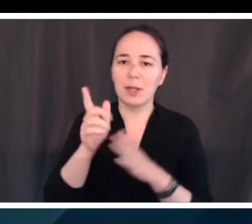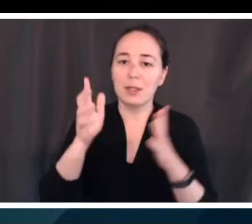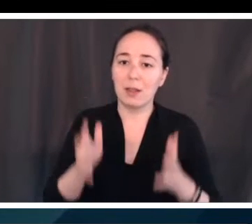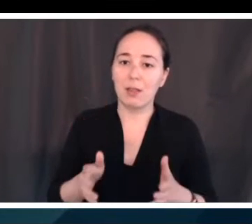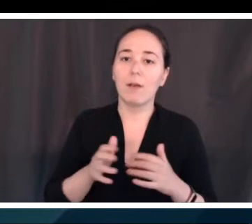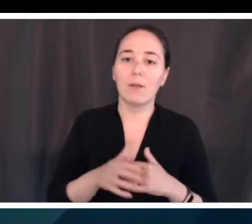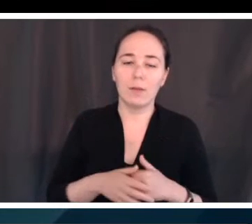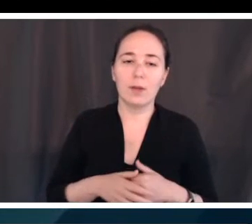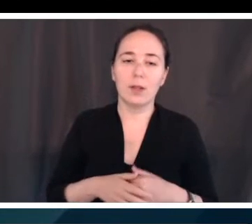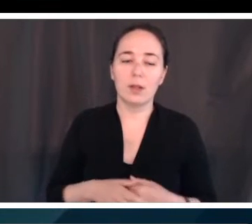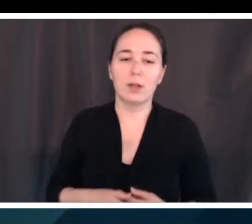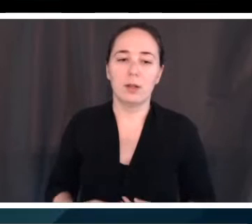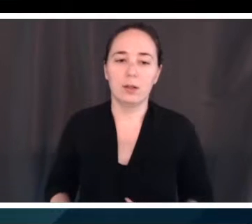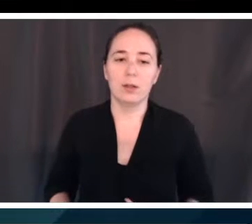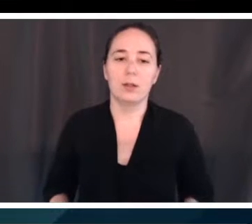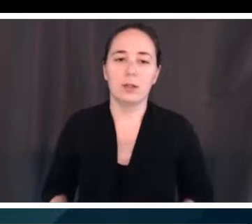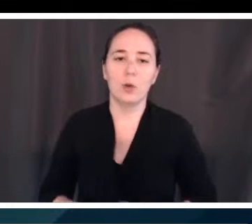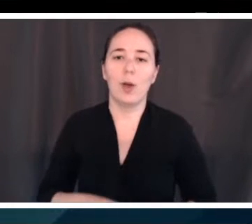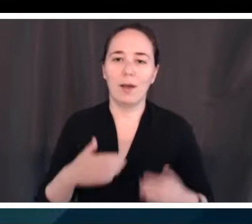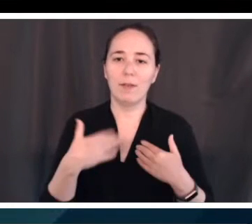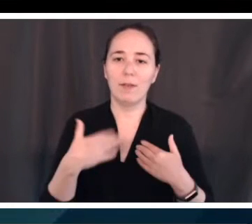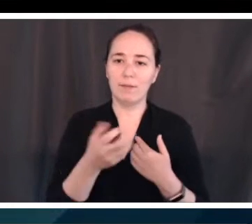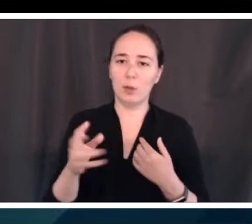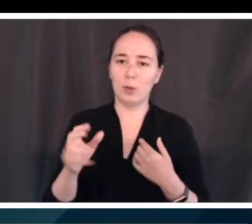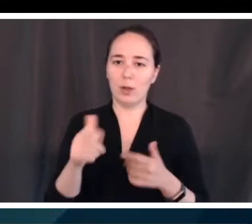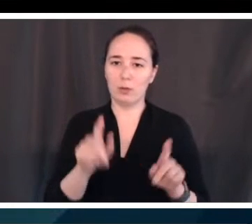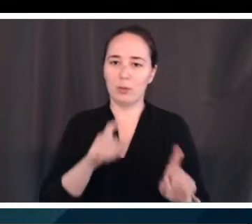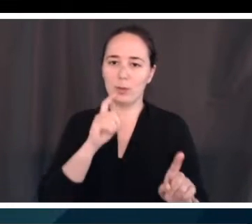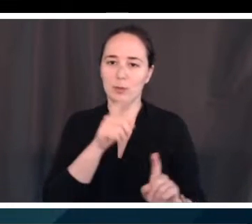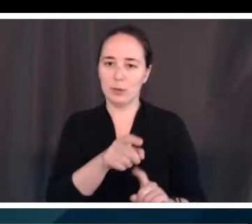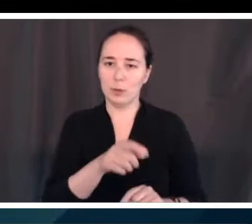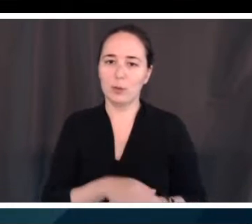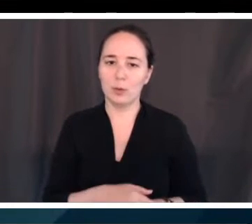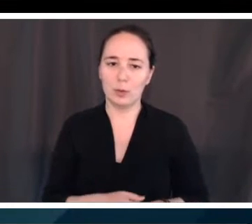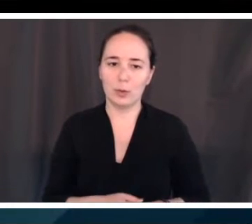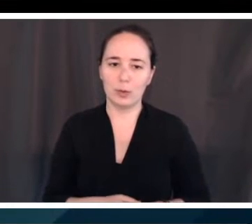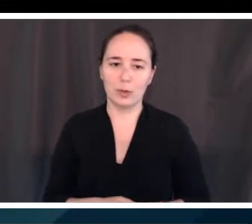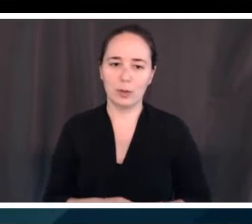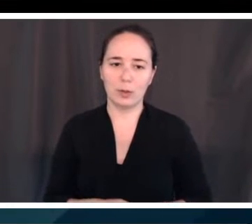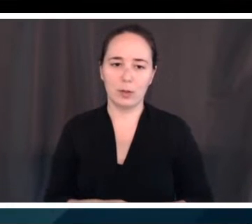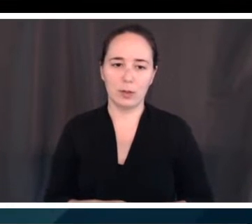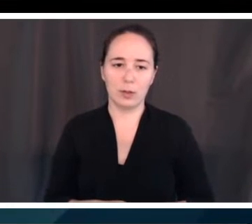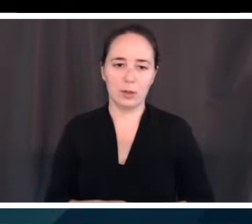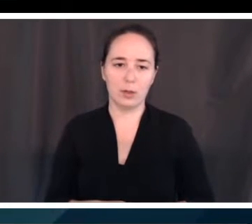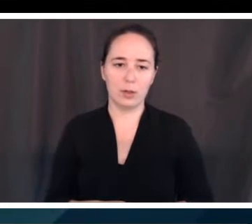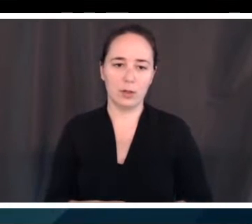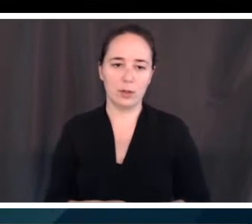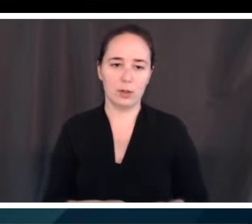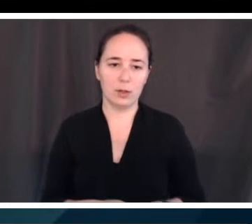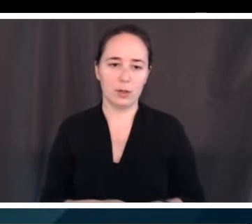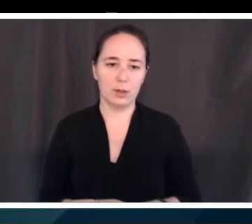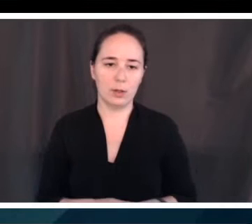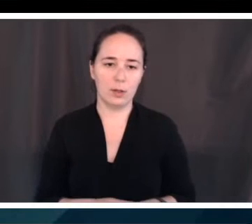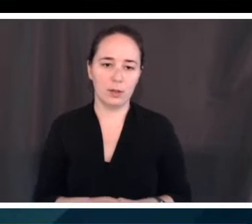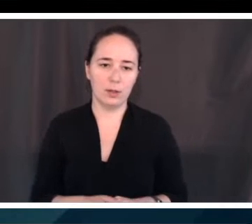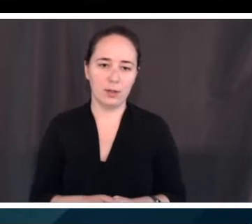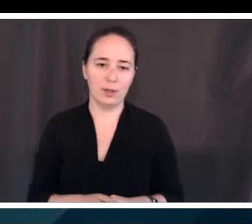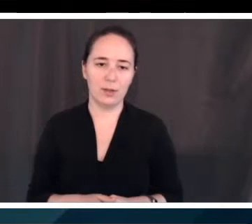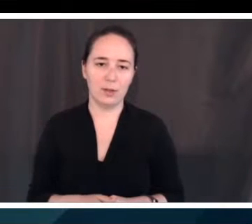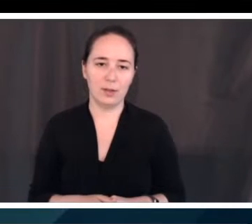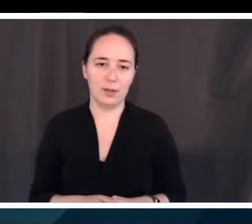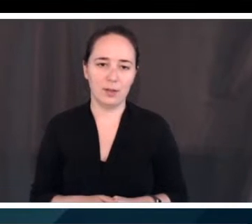to touch on a few more things here. One, I'm just curious. Certainly,